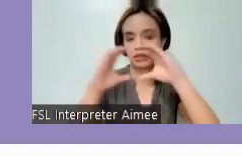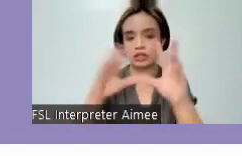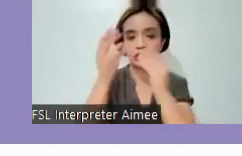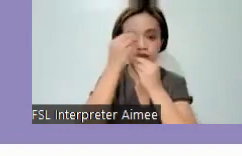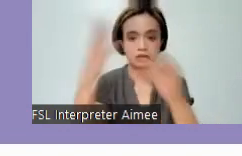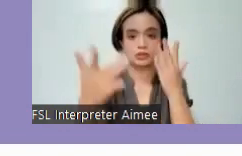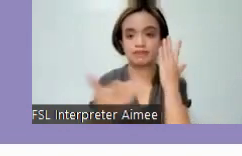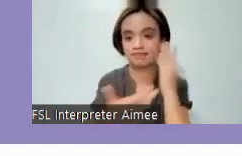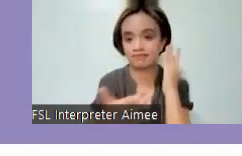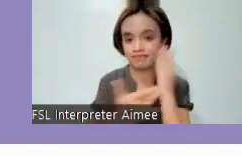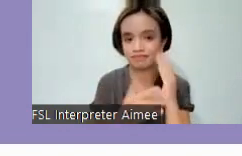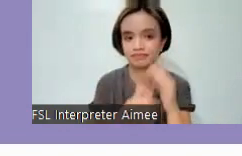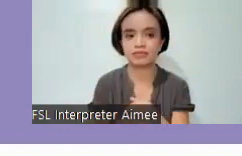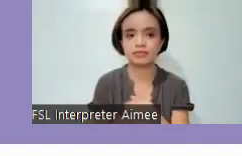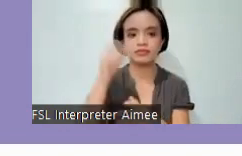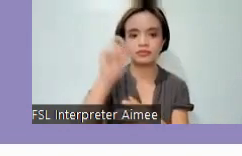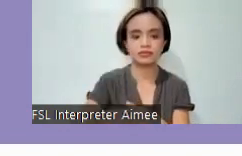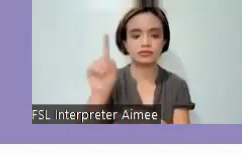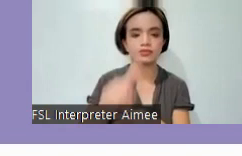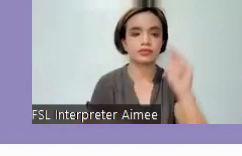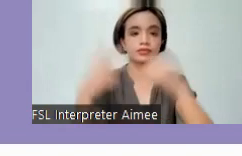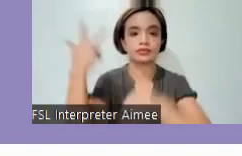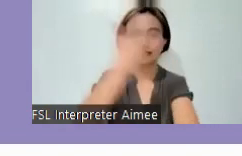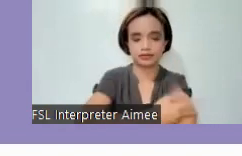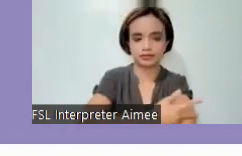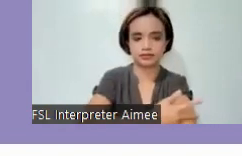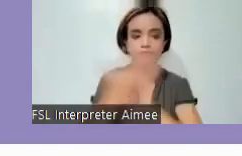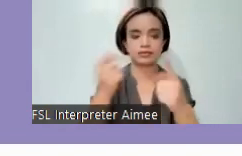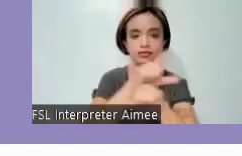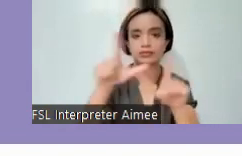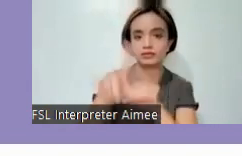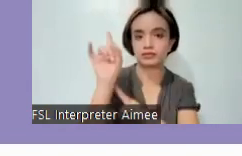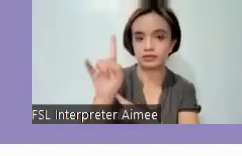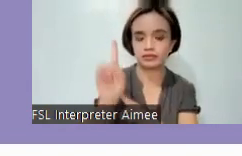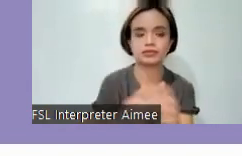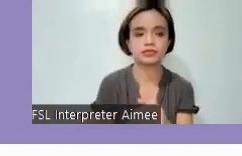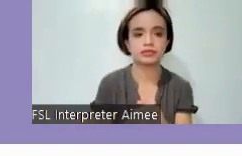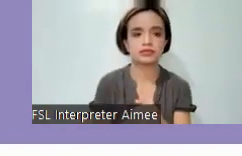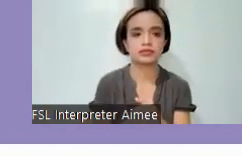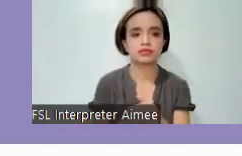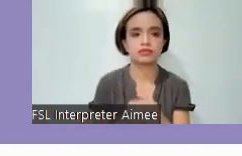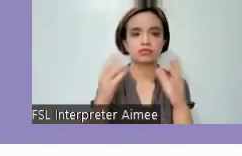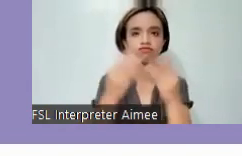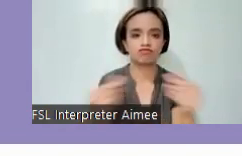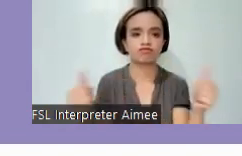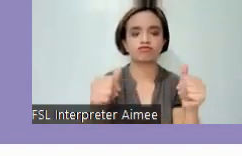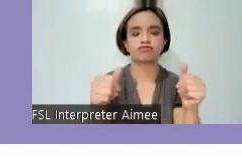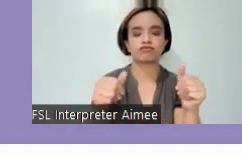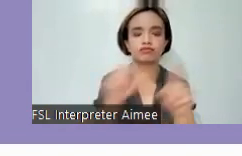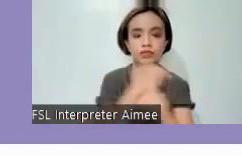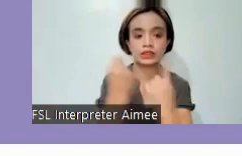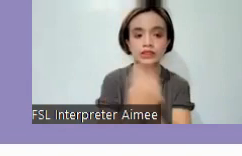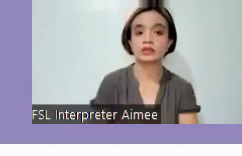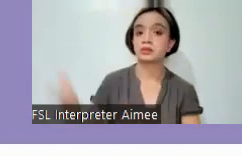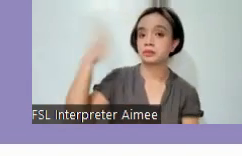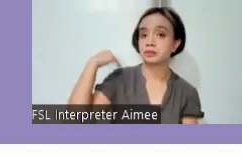Information Technology had to implement a 3-day curb on social media to calm the situation. In the